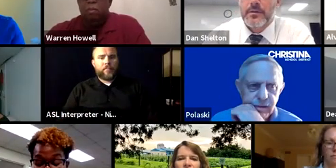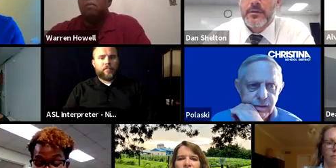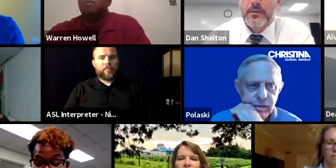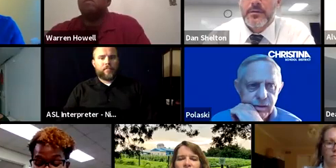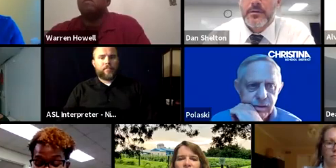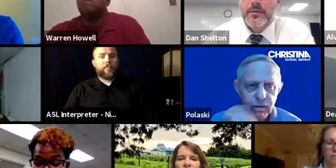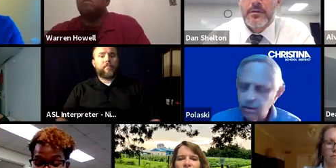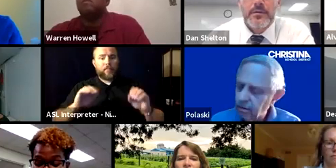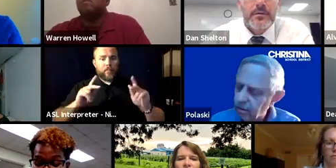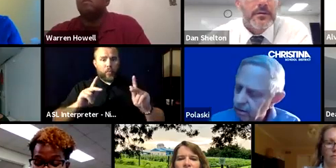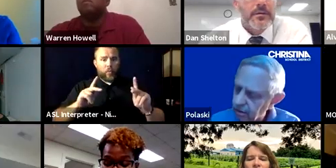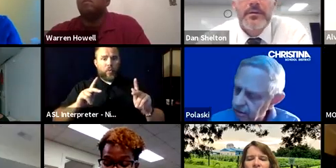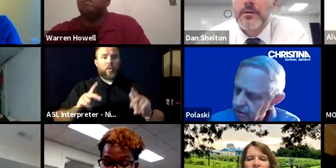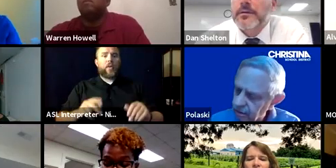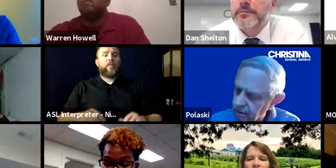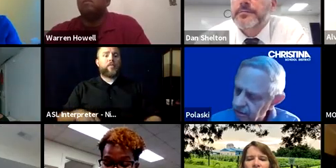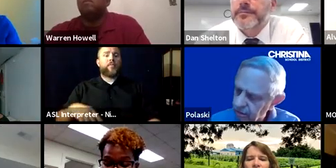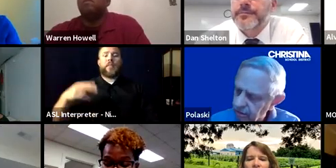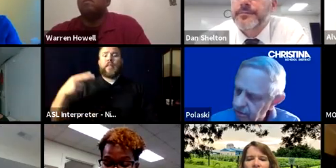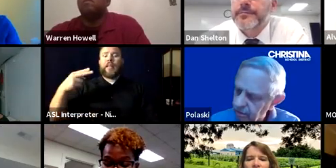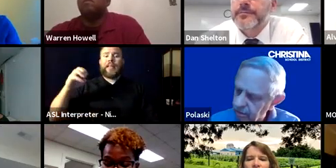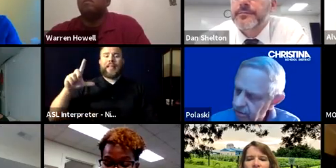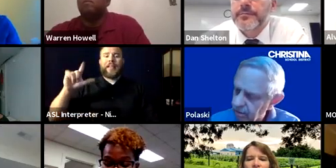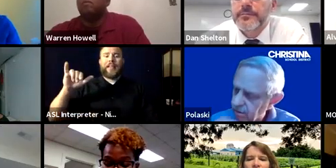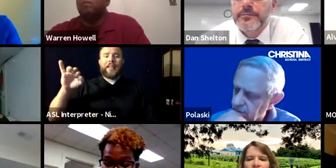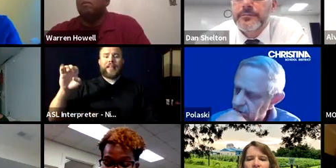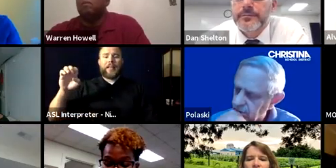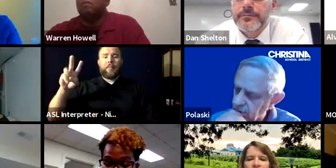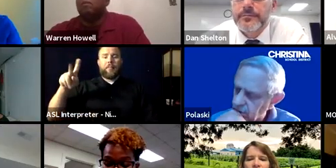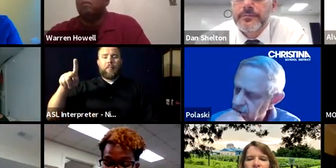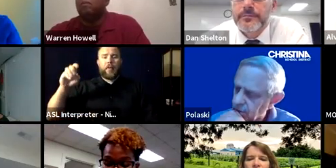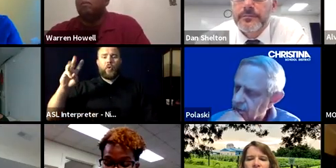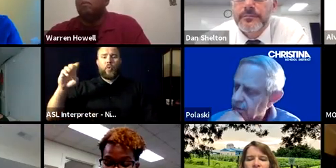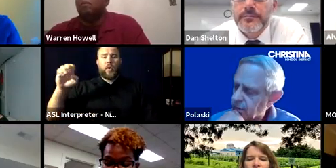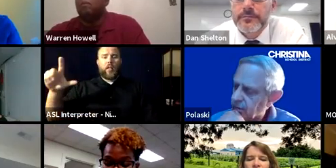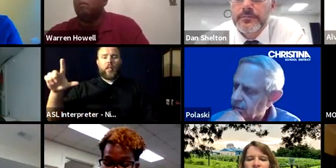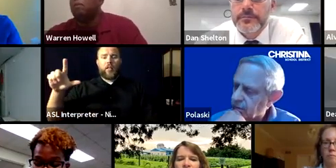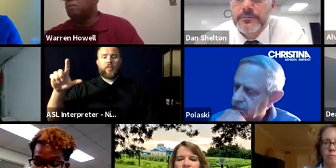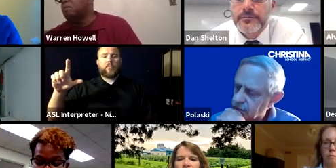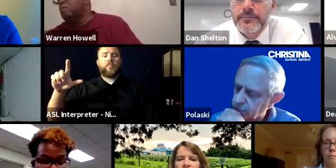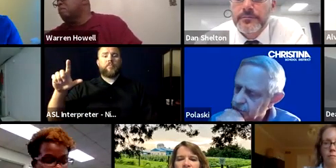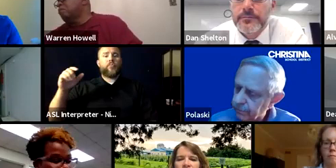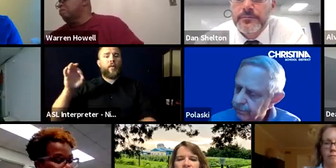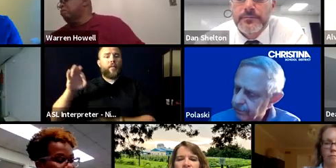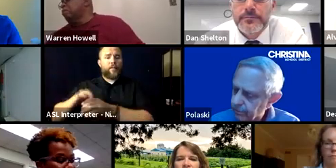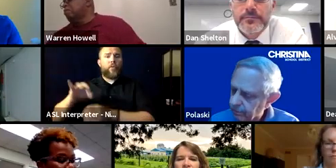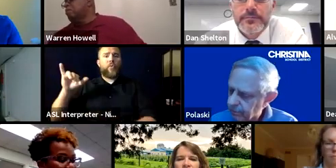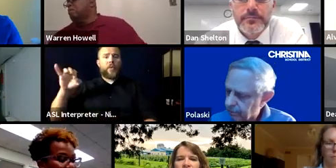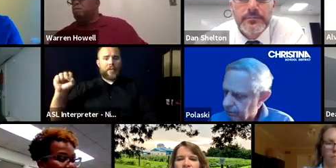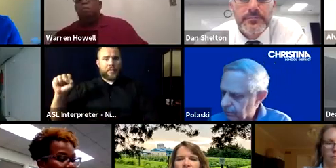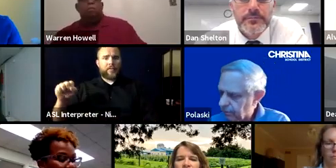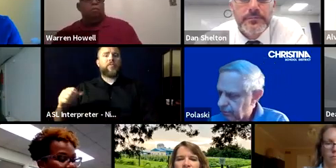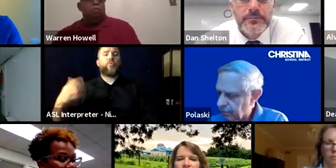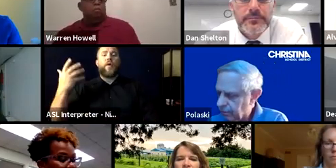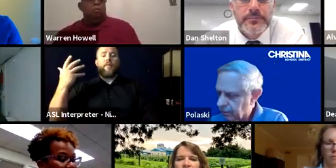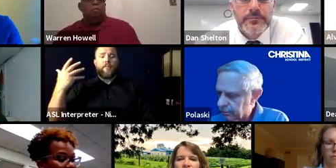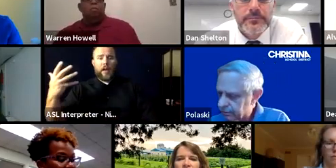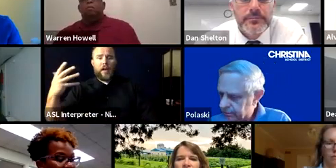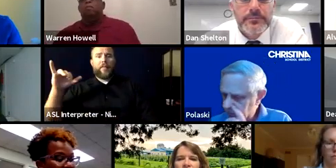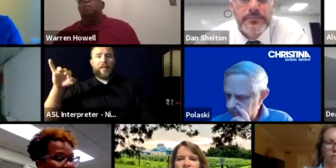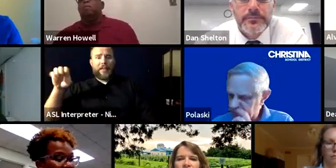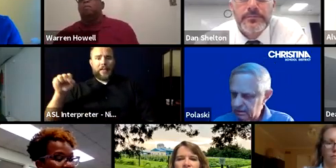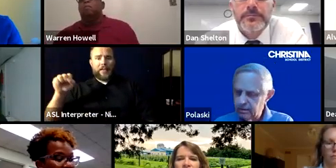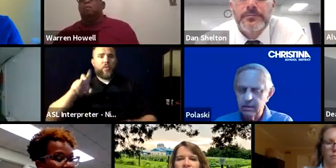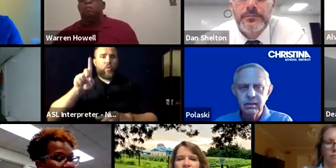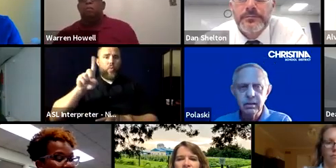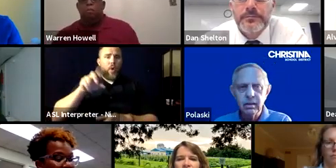And Keely Powell votes yes. So we have 5 yes, 0 no, 1 abstentions, and 1 vacancy. This motion carries.